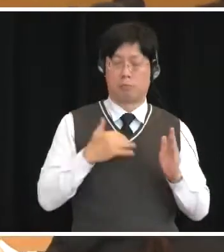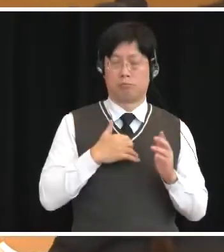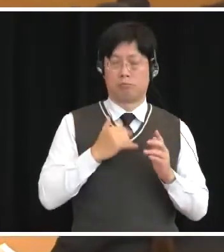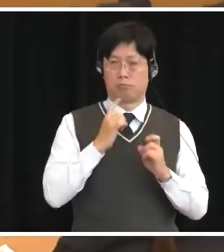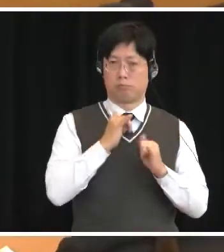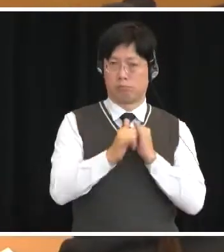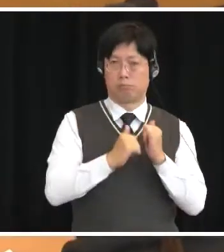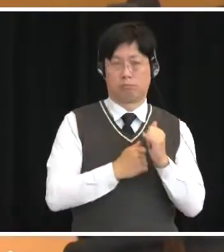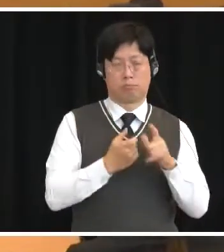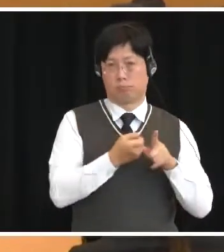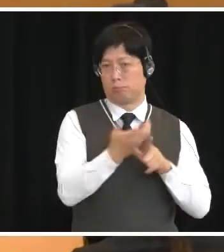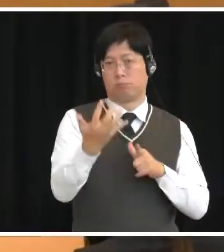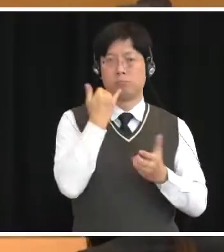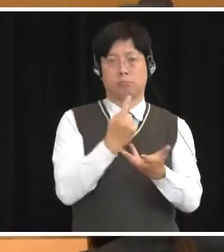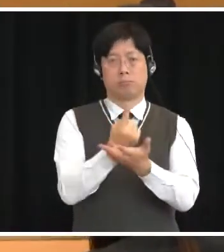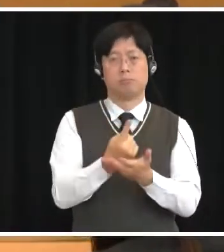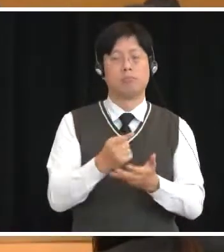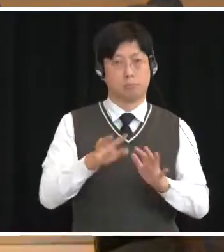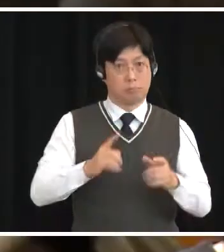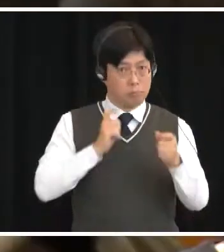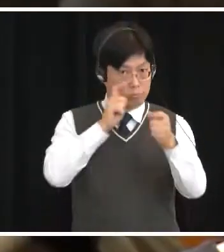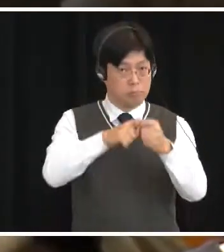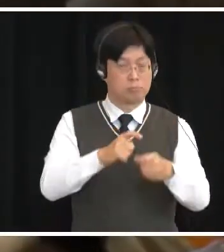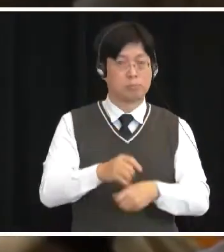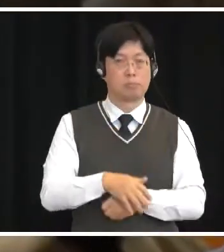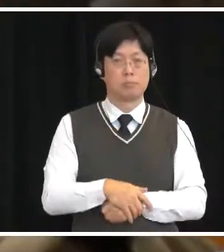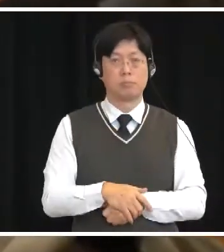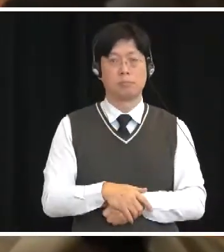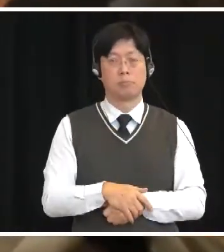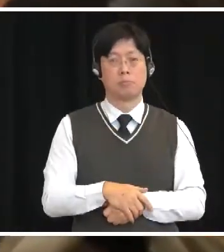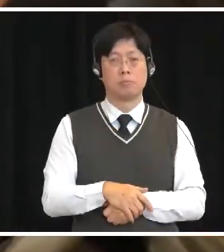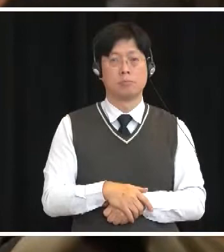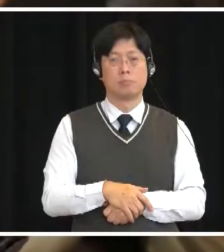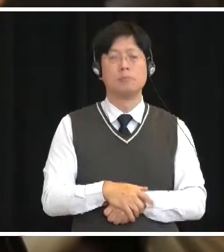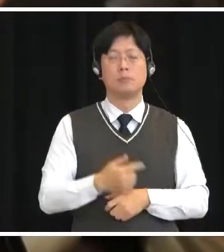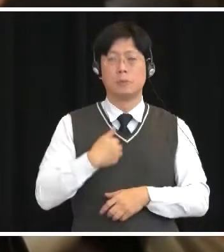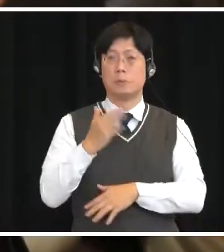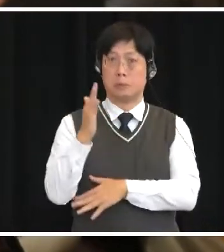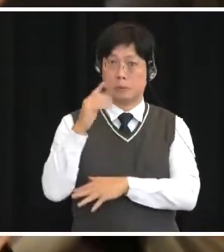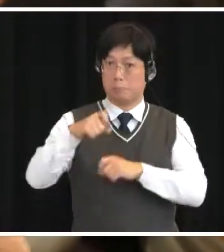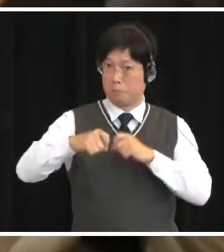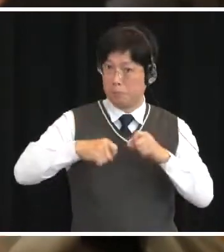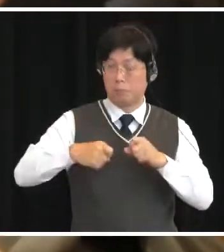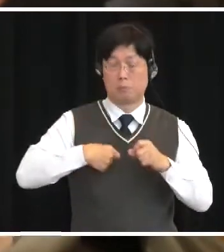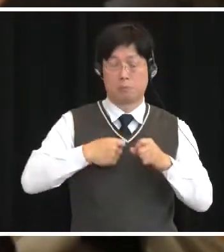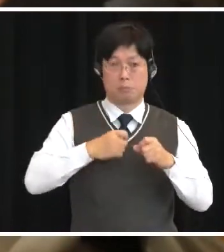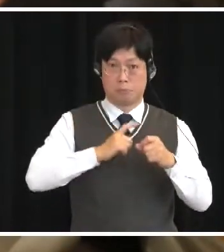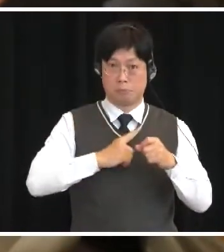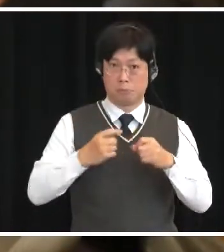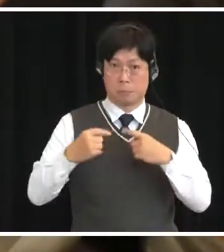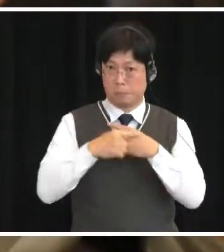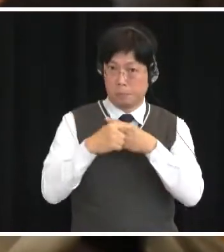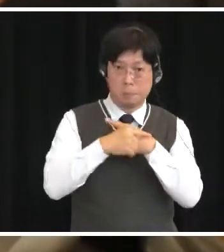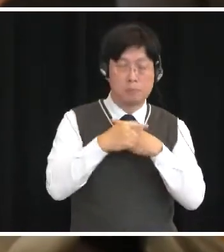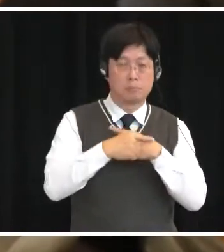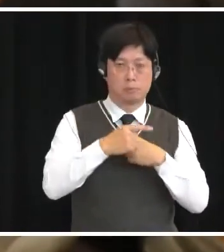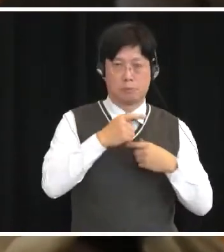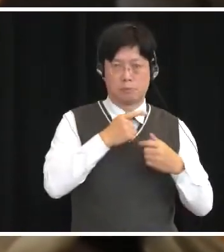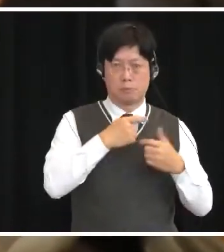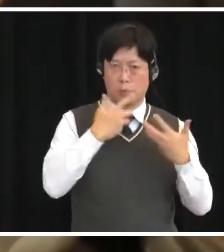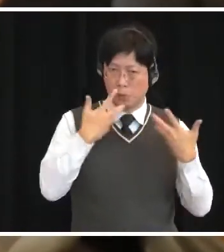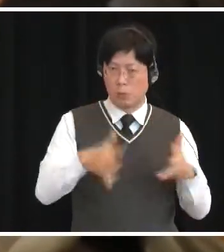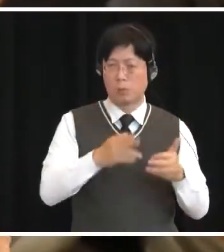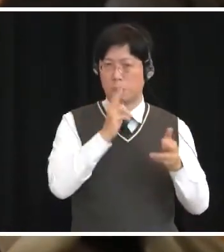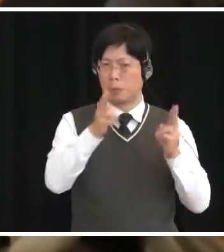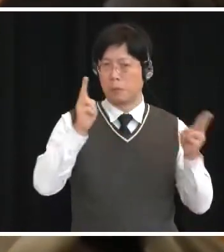we would like to promote open government. More participation from the public is welcomed and encouraged.